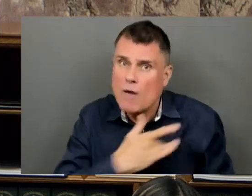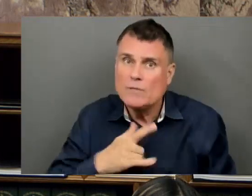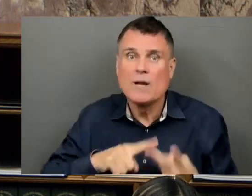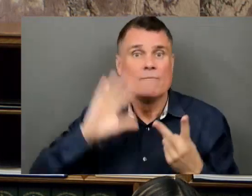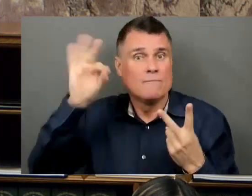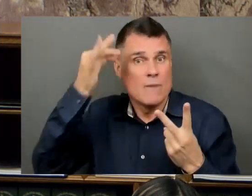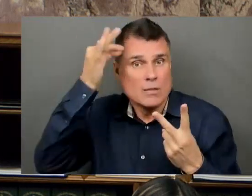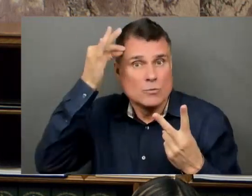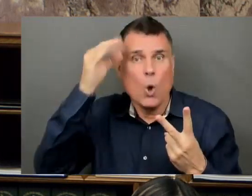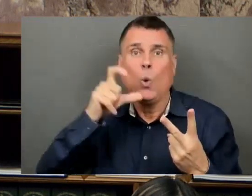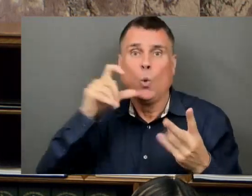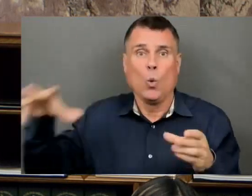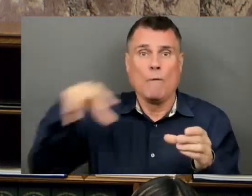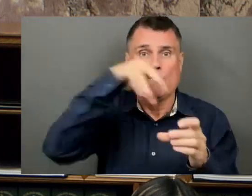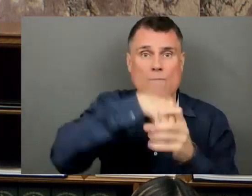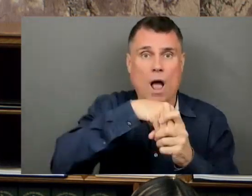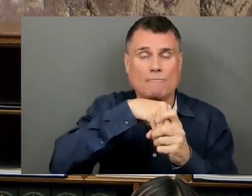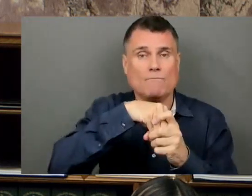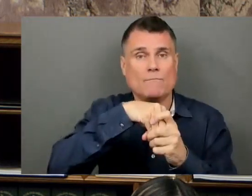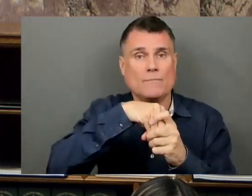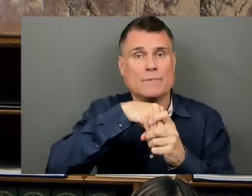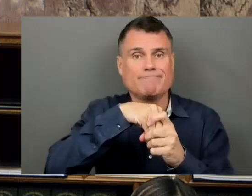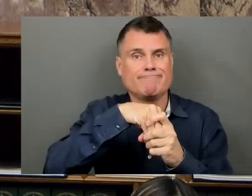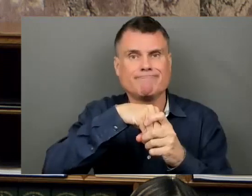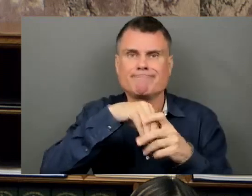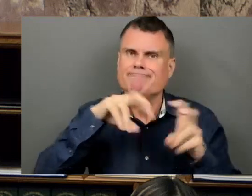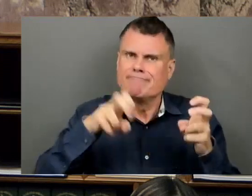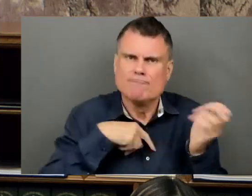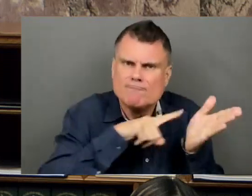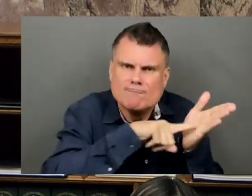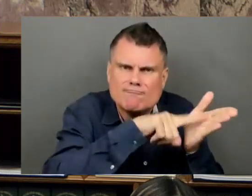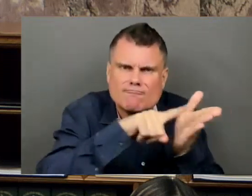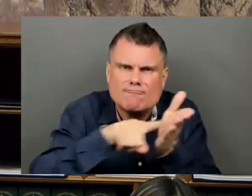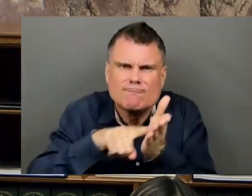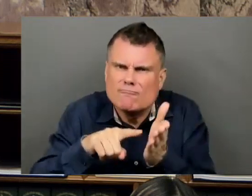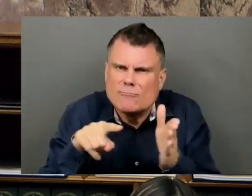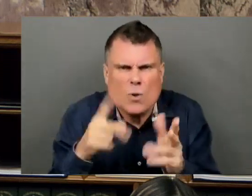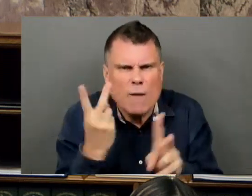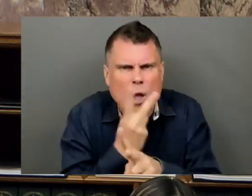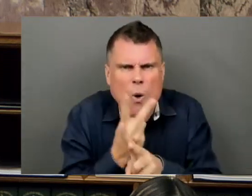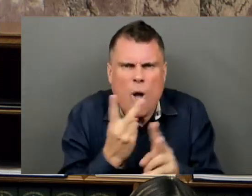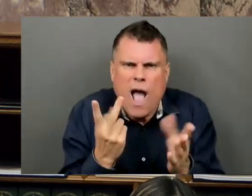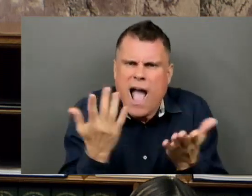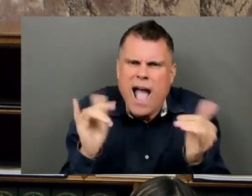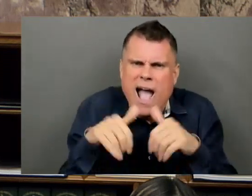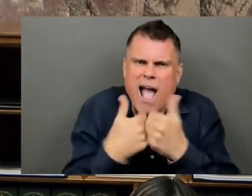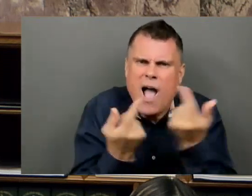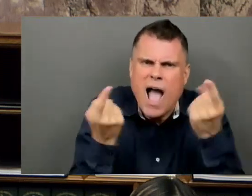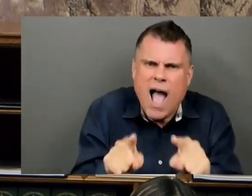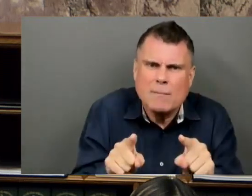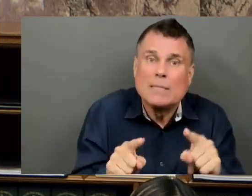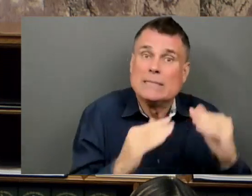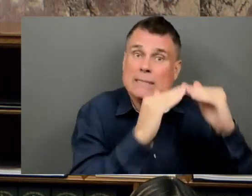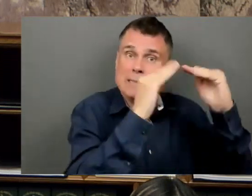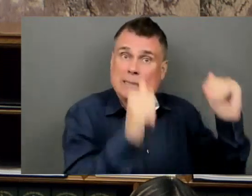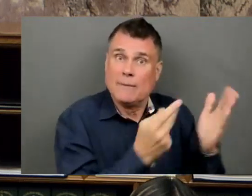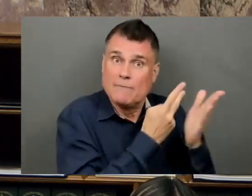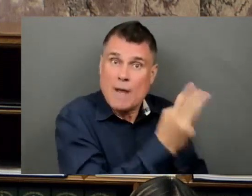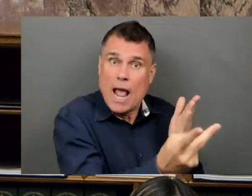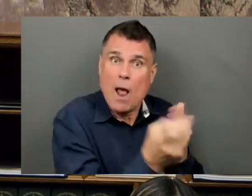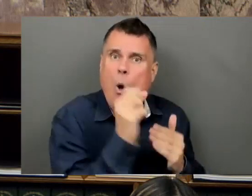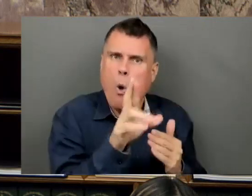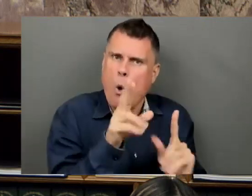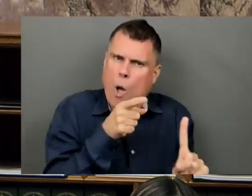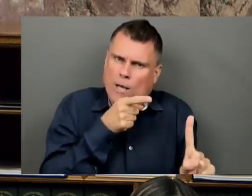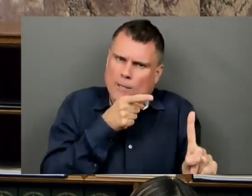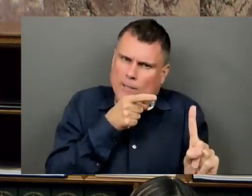happened. Was it a systemic failure, or was it a failure of an individual? That work is underway to ensure that this never happens